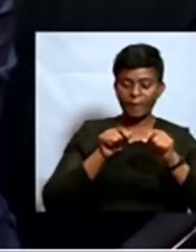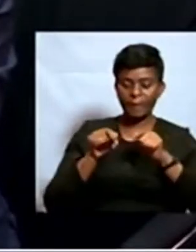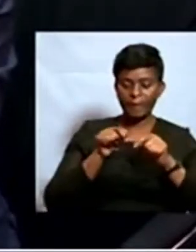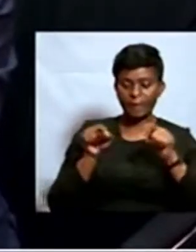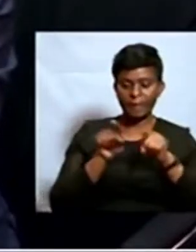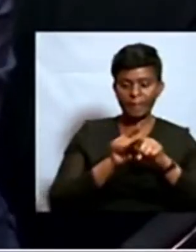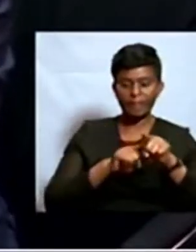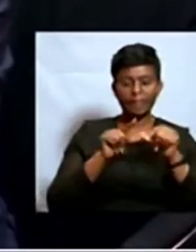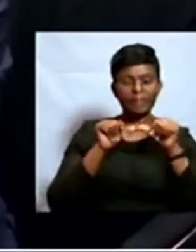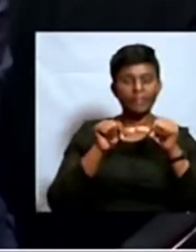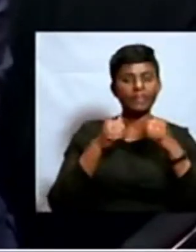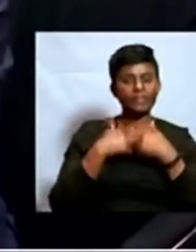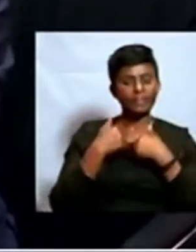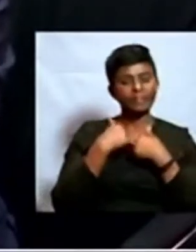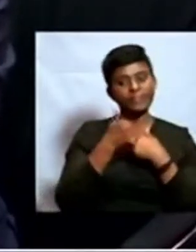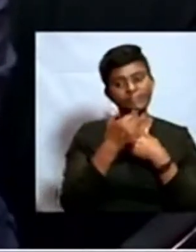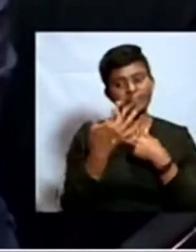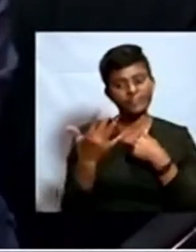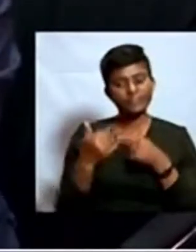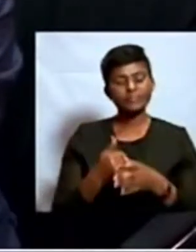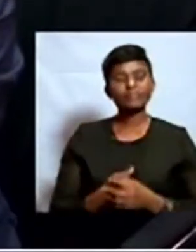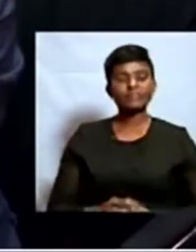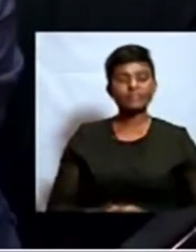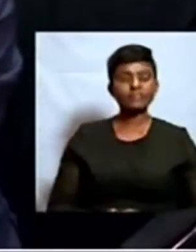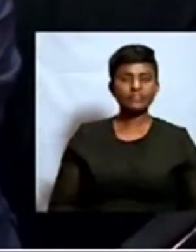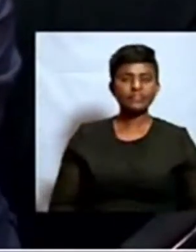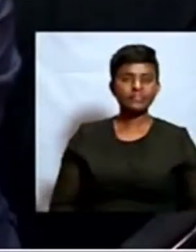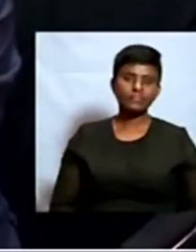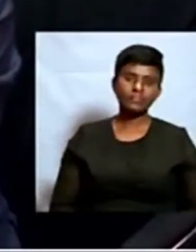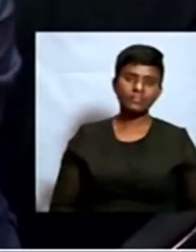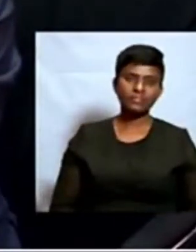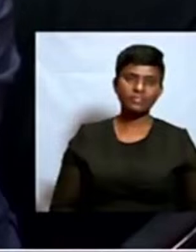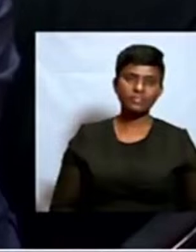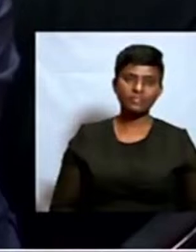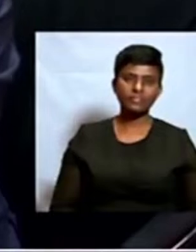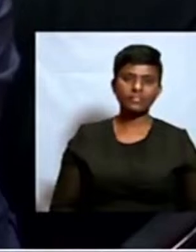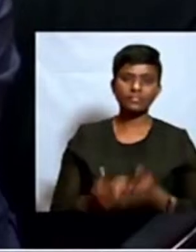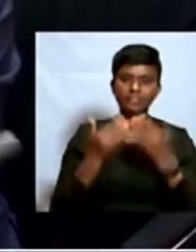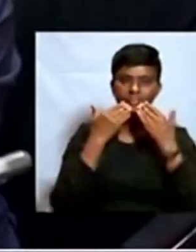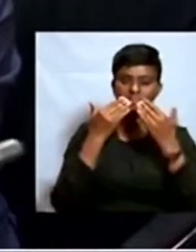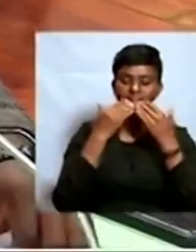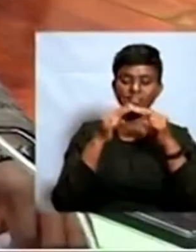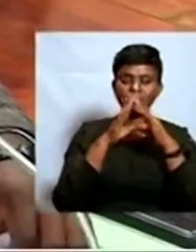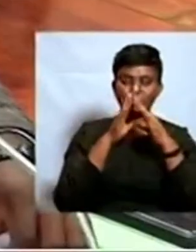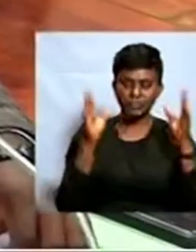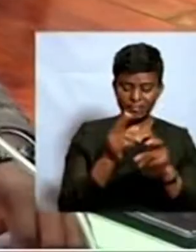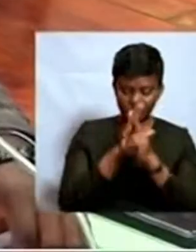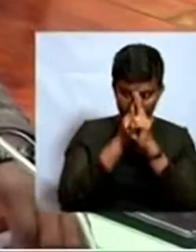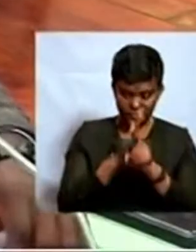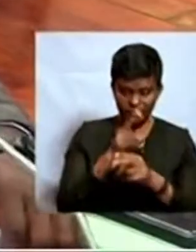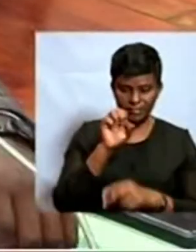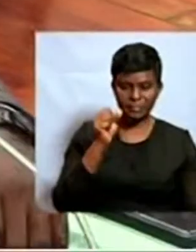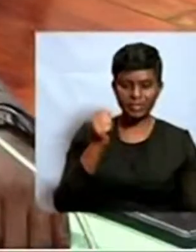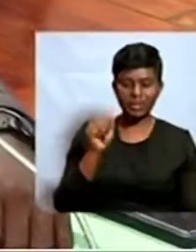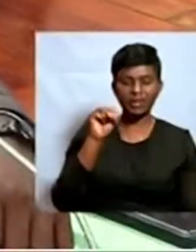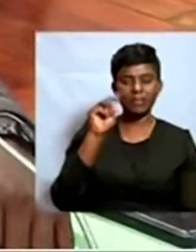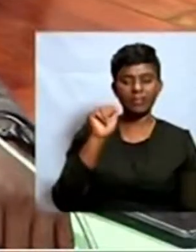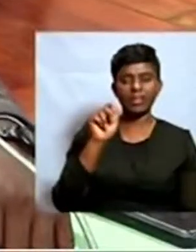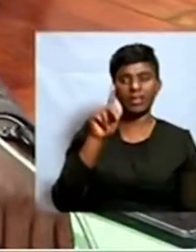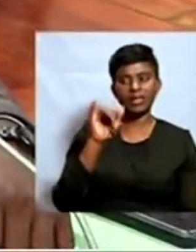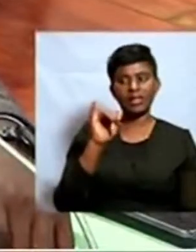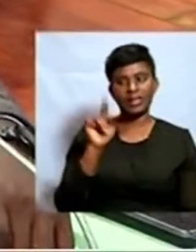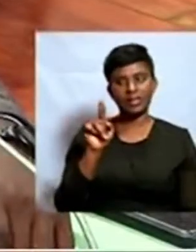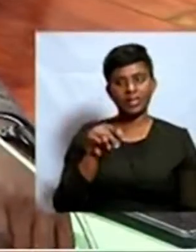still entertain it? Chair, through you. Thank you so much, Honorable Samakai. Witness, you may proceed to respond.